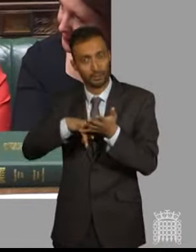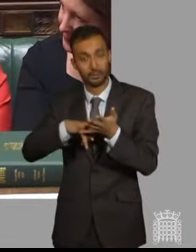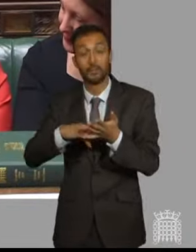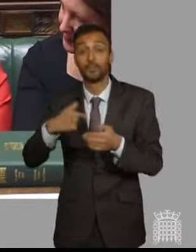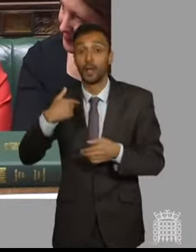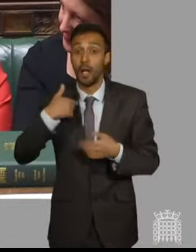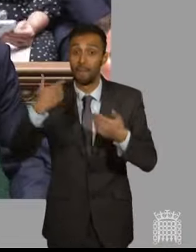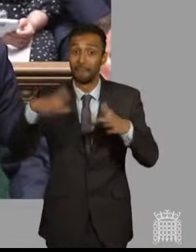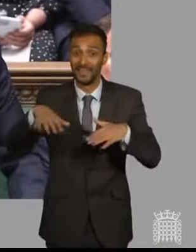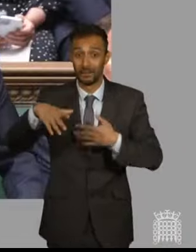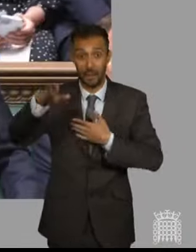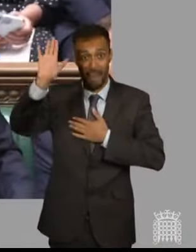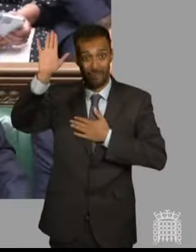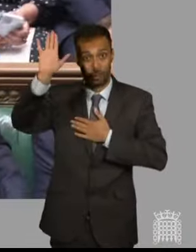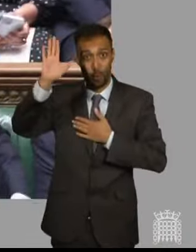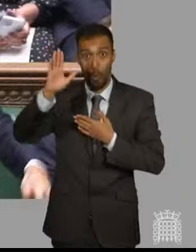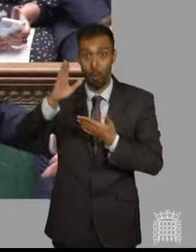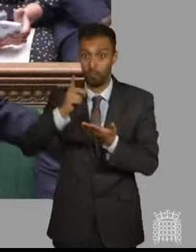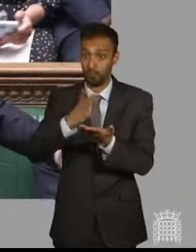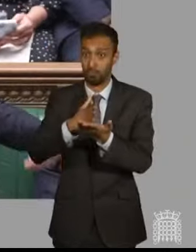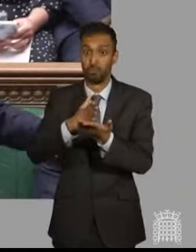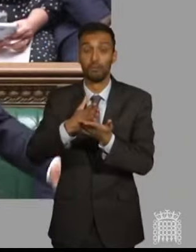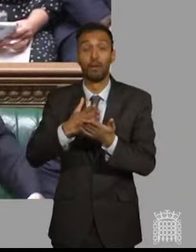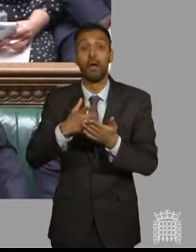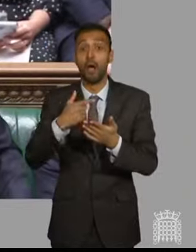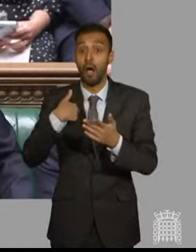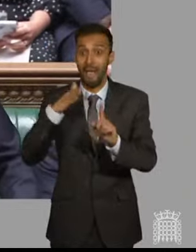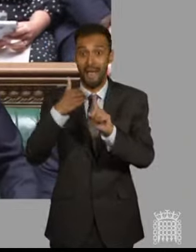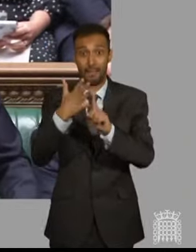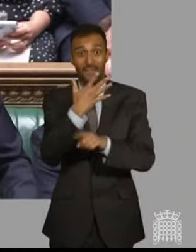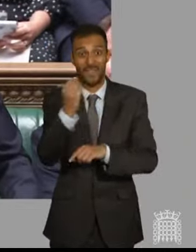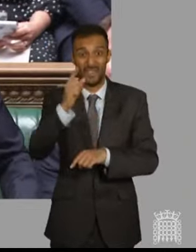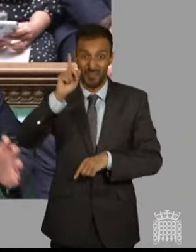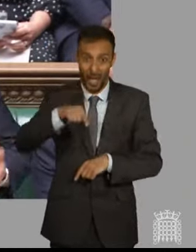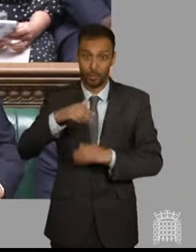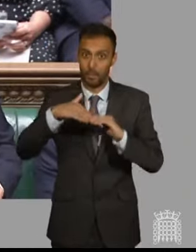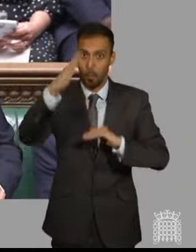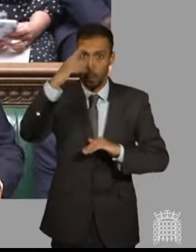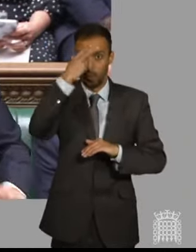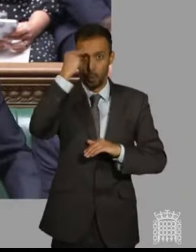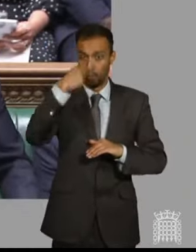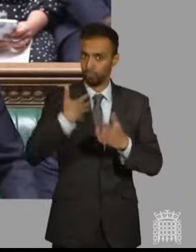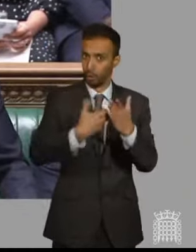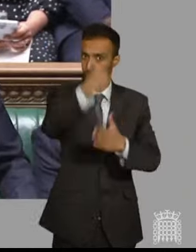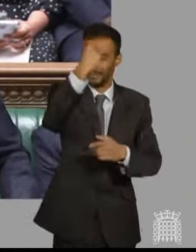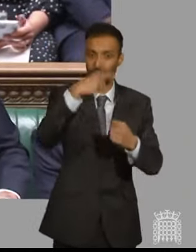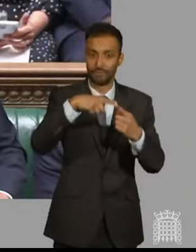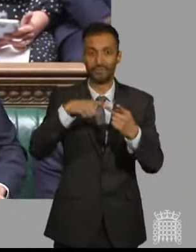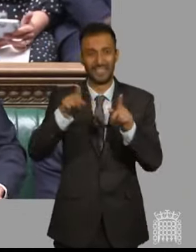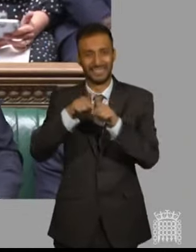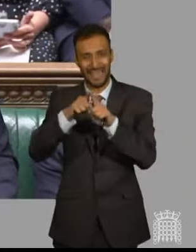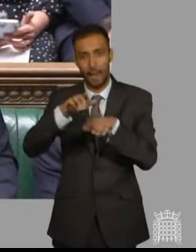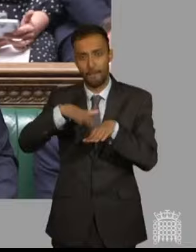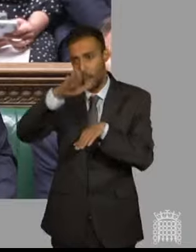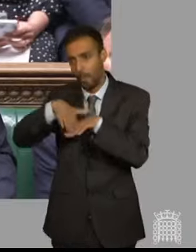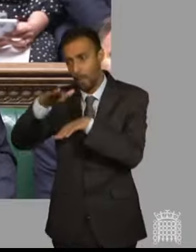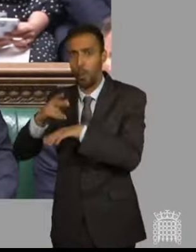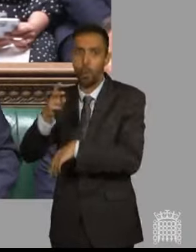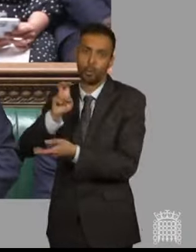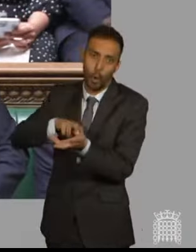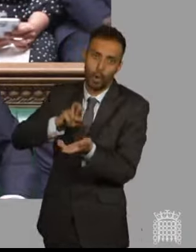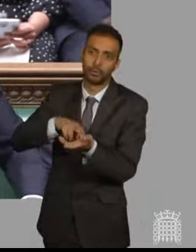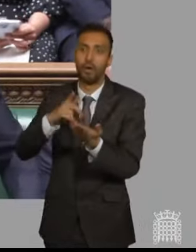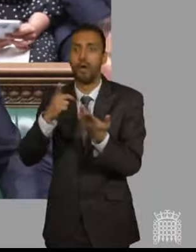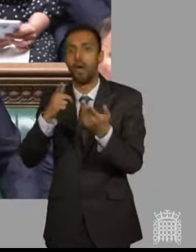NHS, together with record numbers of doctors, elective surgical hubs, community diagnostic centres, all of which means that we are now treating more people in the